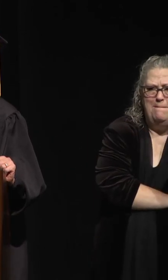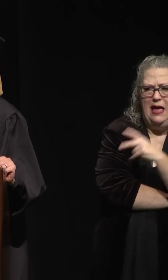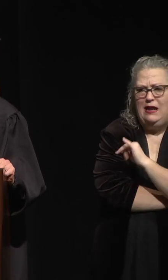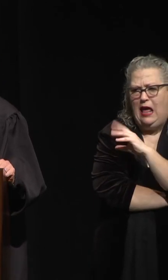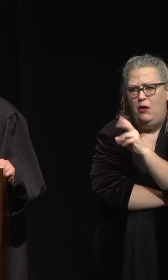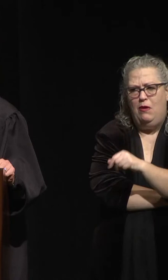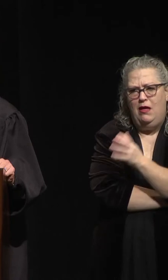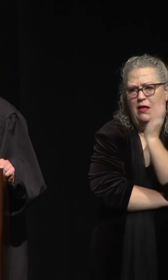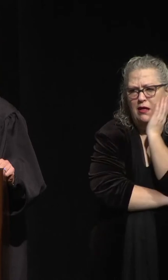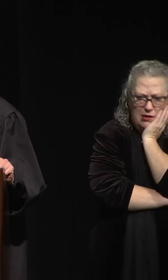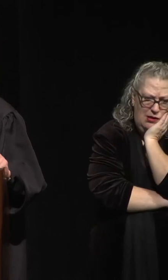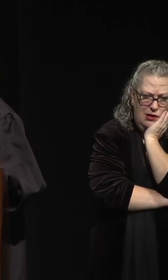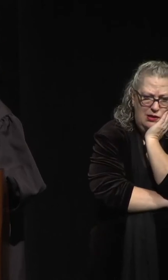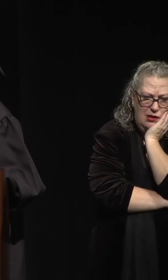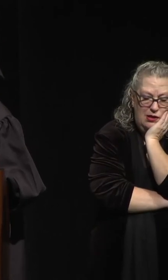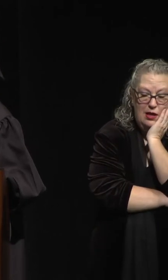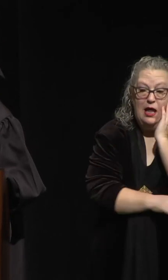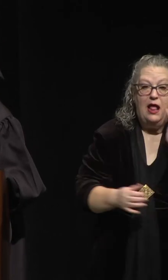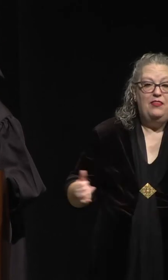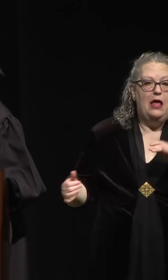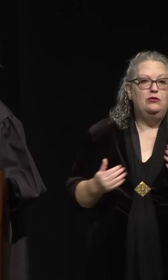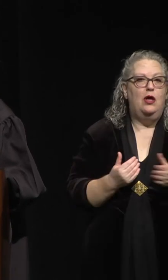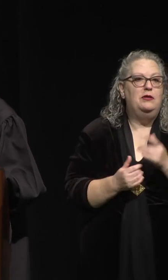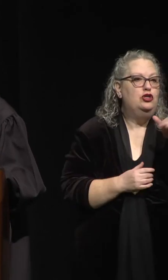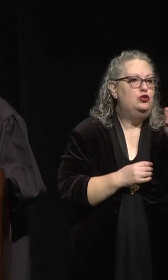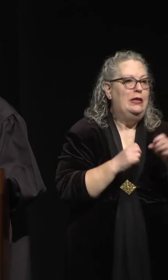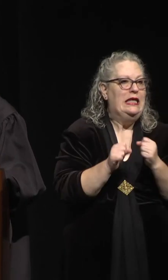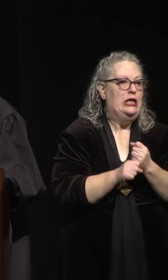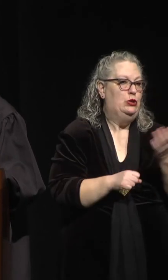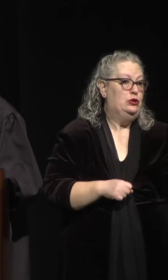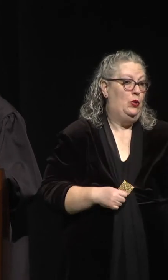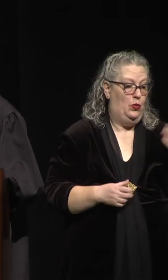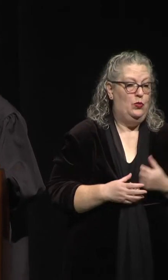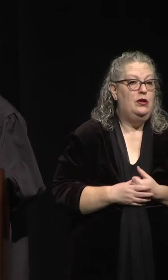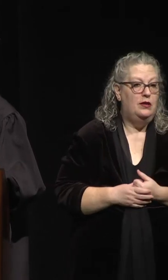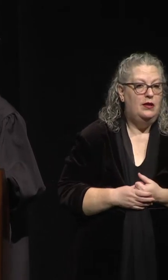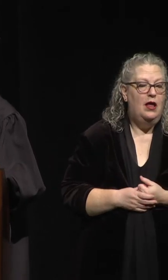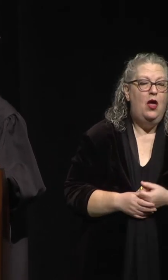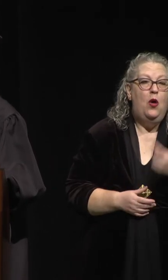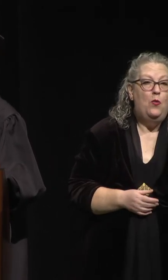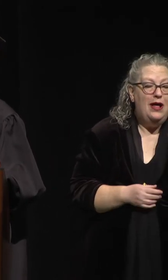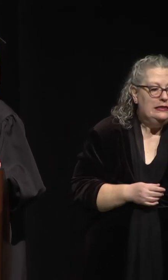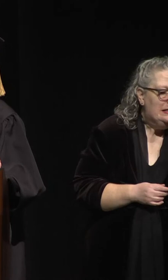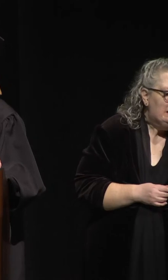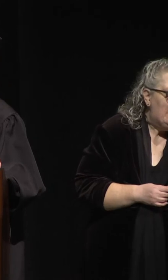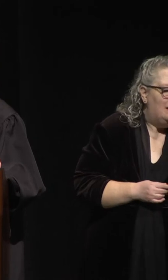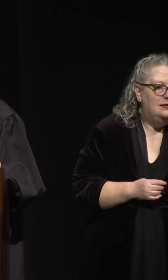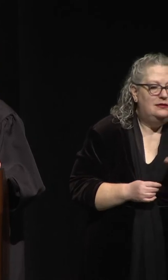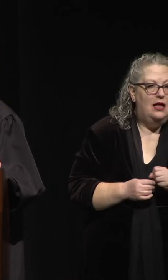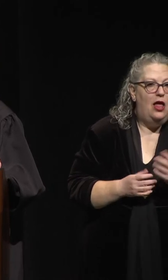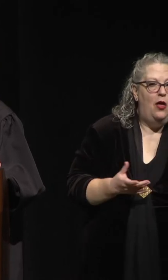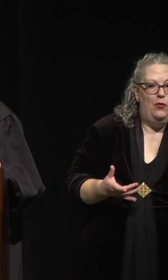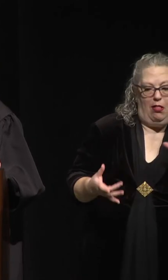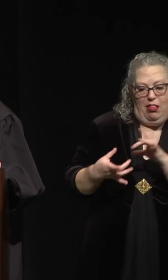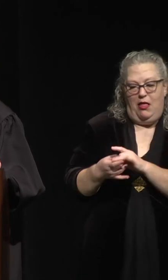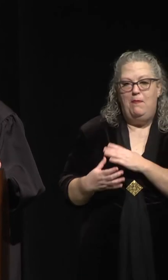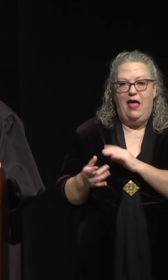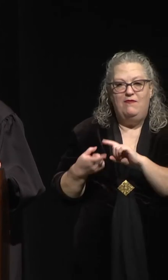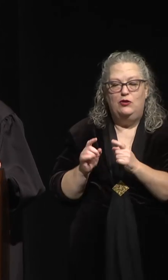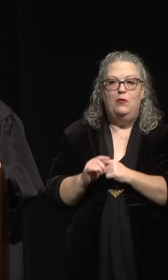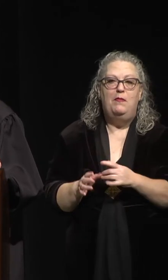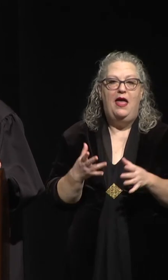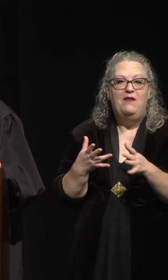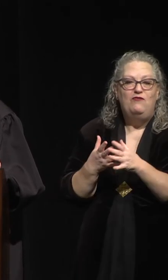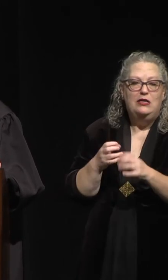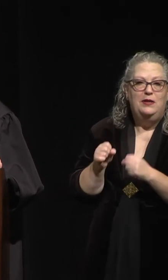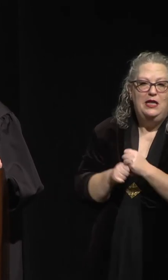Iowa? Well, that was nearly 20 years ago. One little yes rekindled my friendship with my freshman year